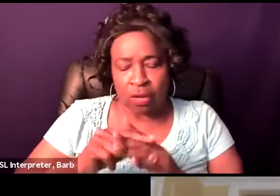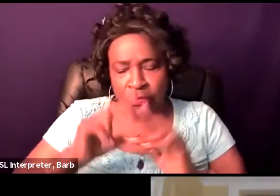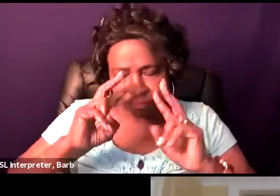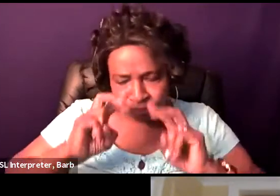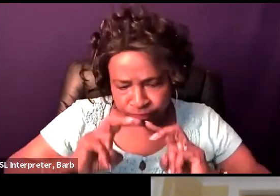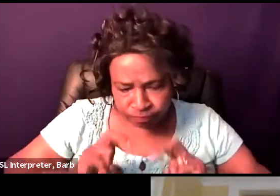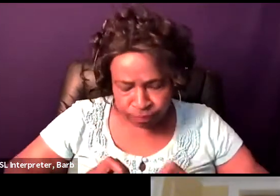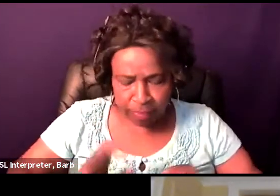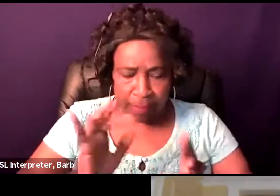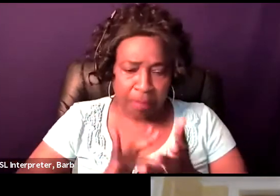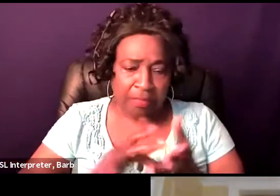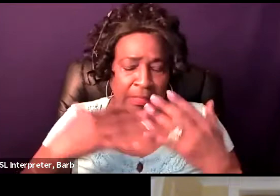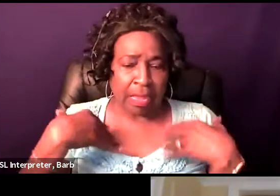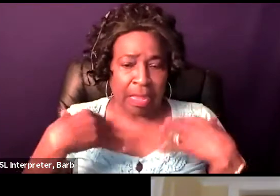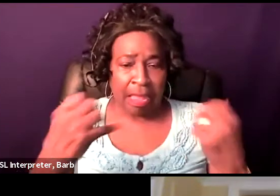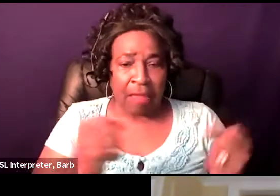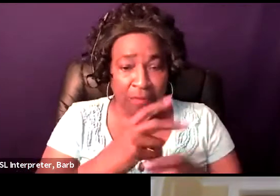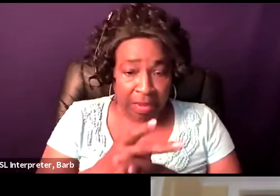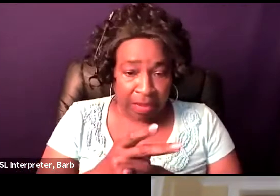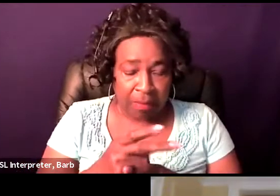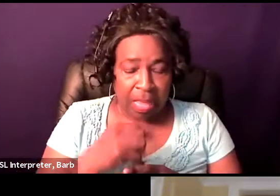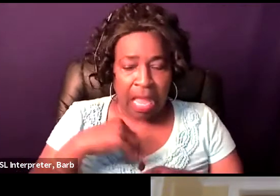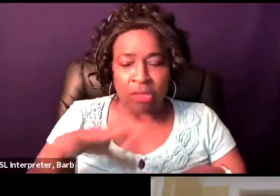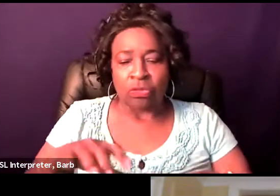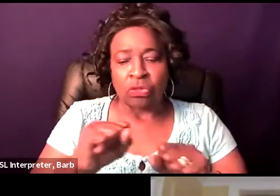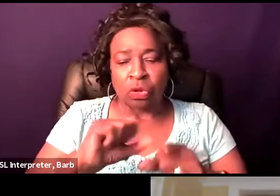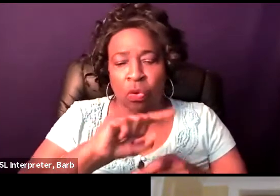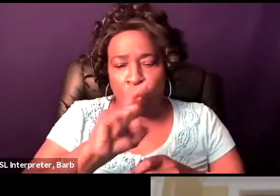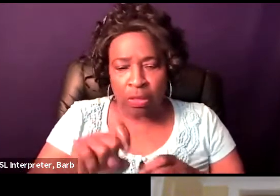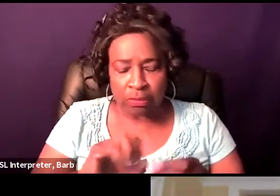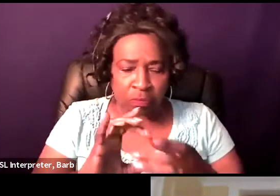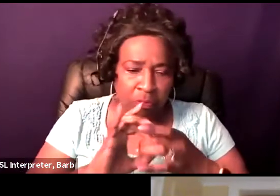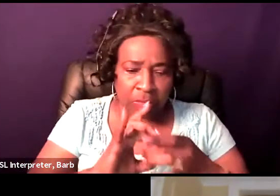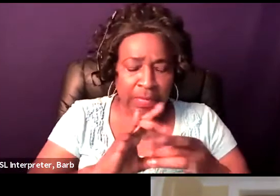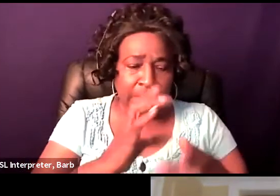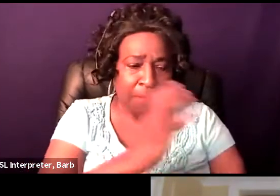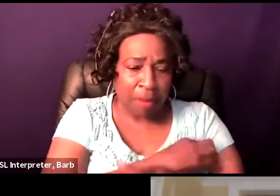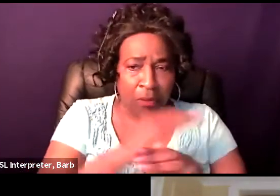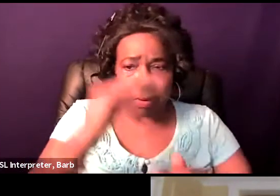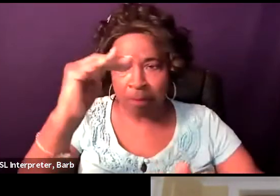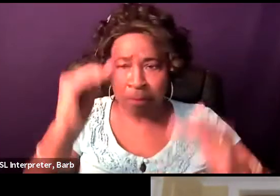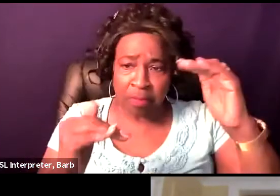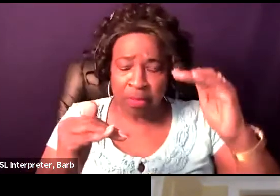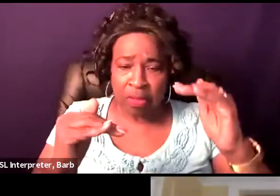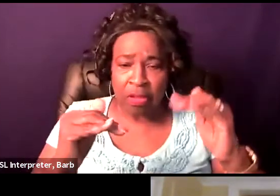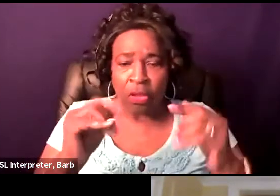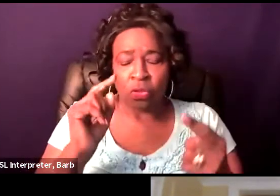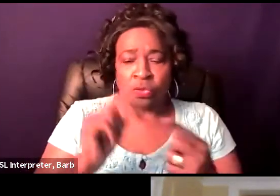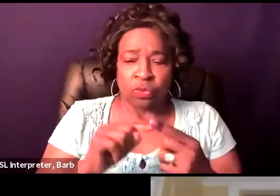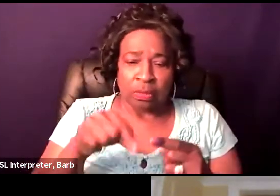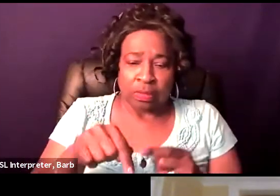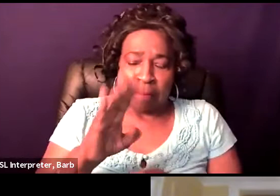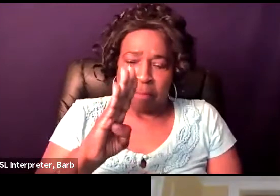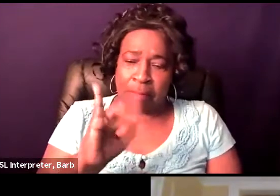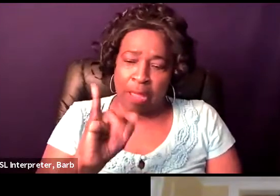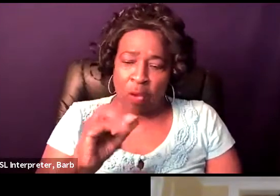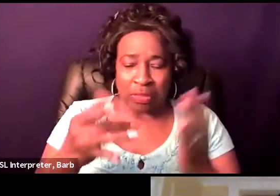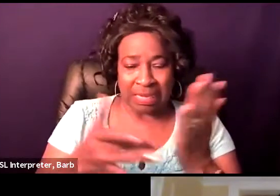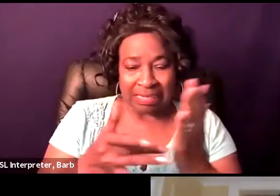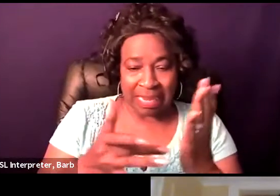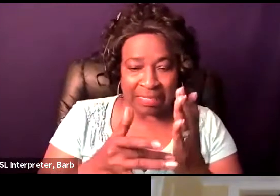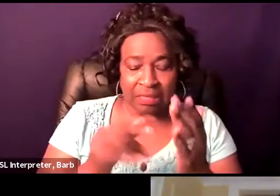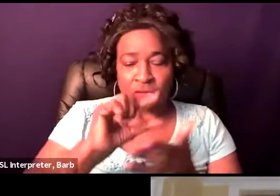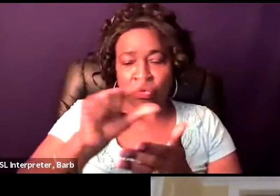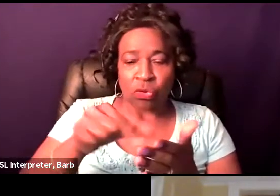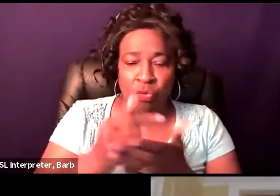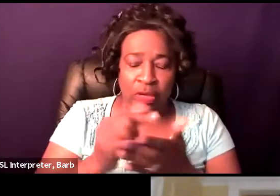medicine and healthcare. And I took some of those questions about power and inequality to the context of biotechnologies as a graduate